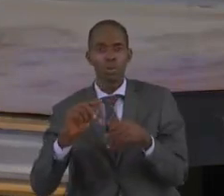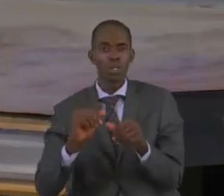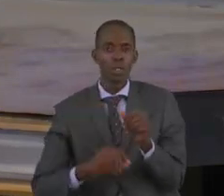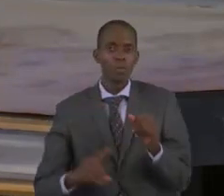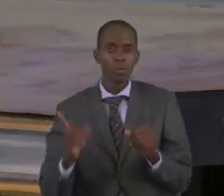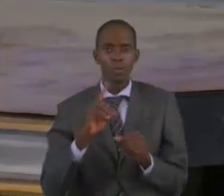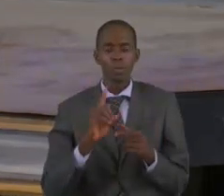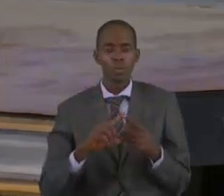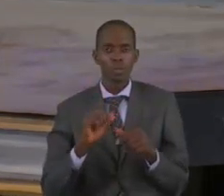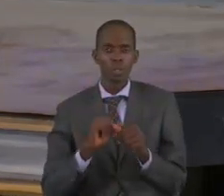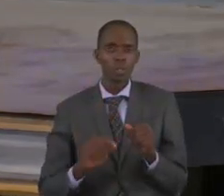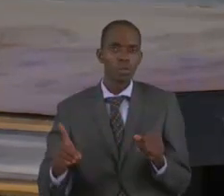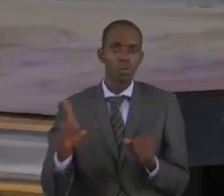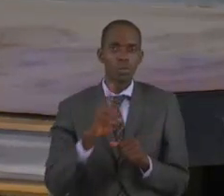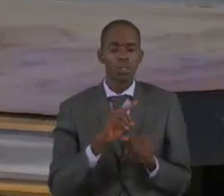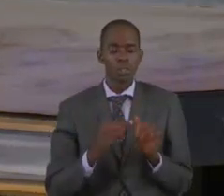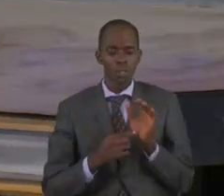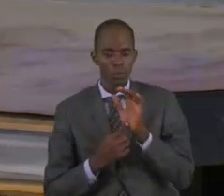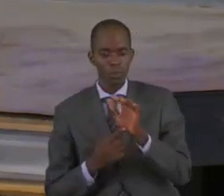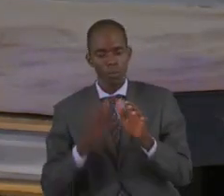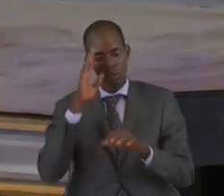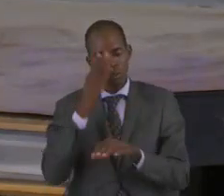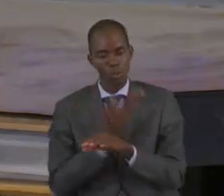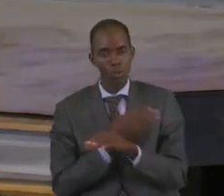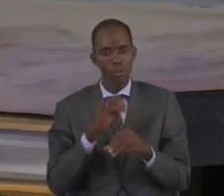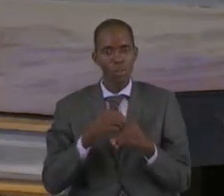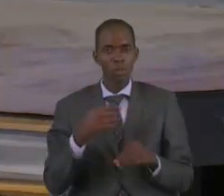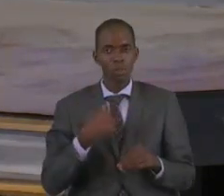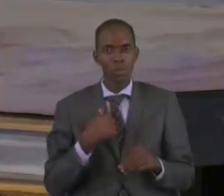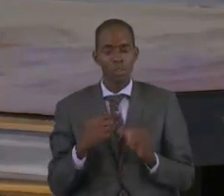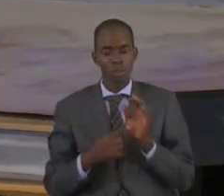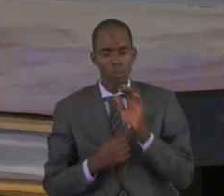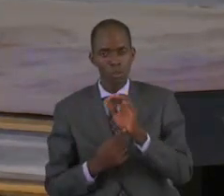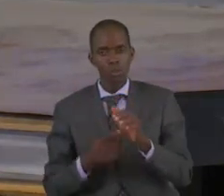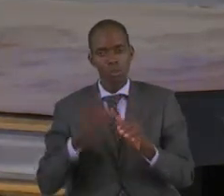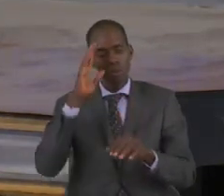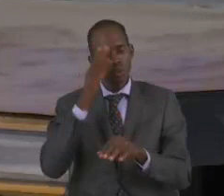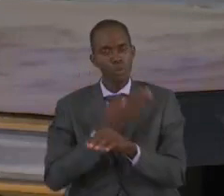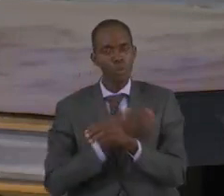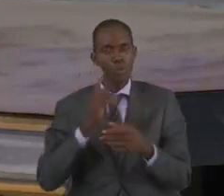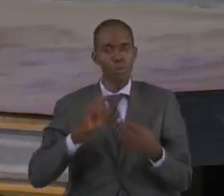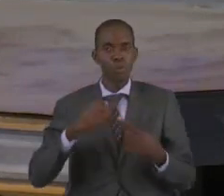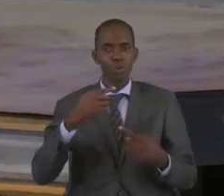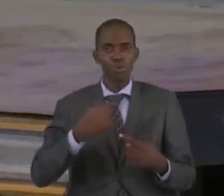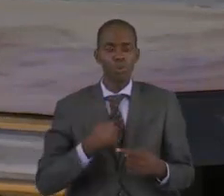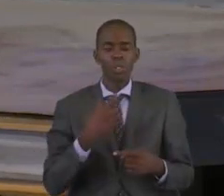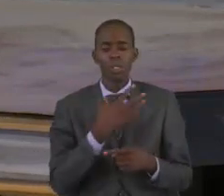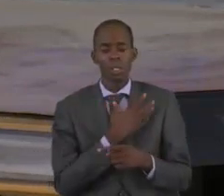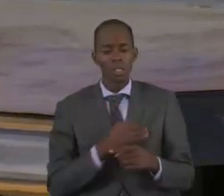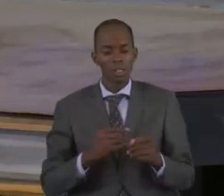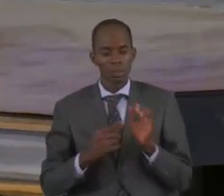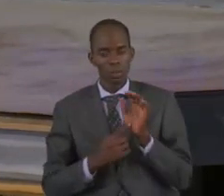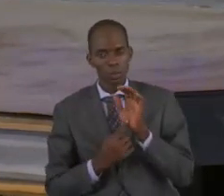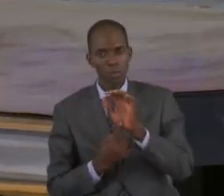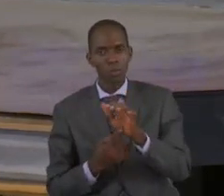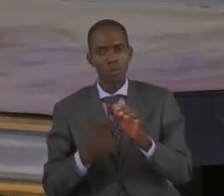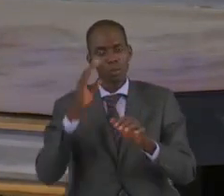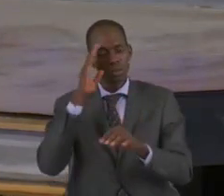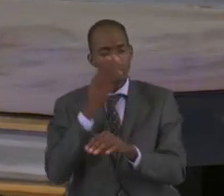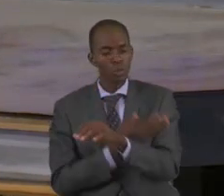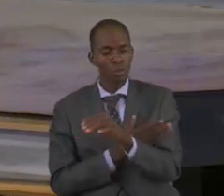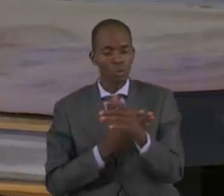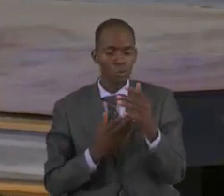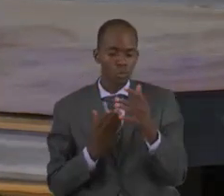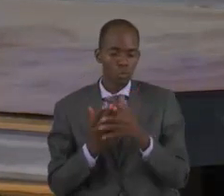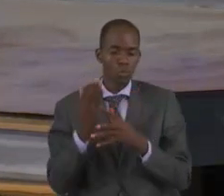He revealed the Son in me, he revealed the Son to me, and he revealed the Son through me, that